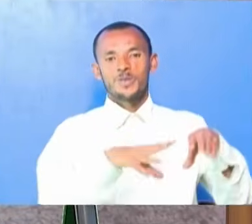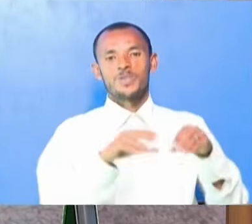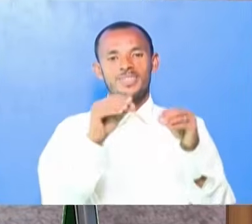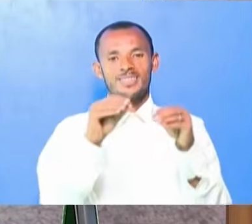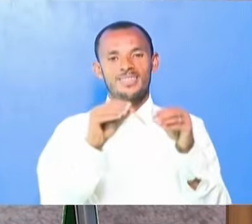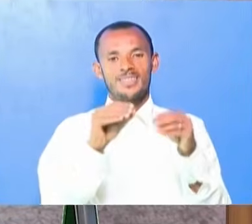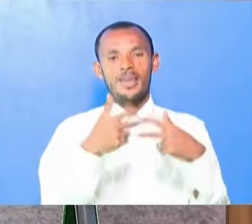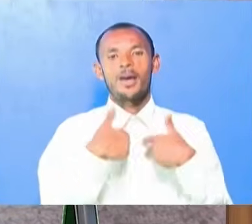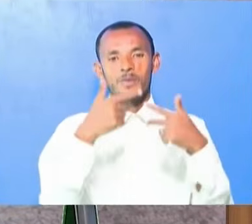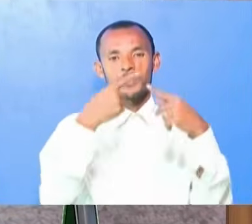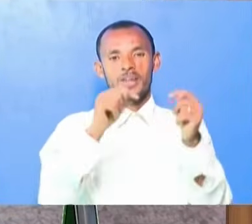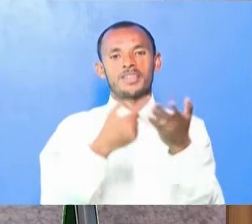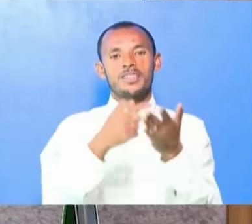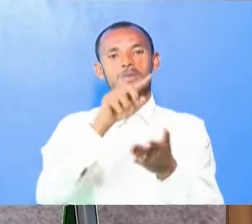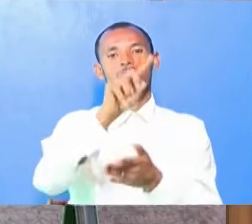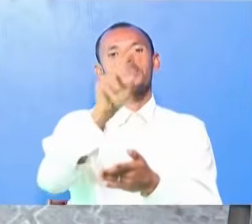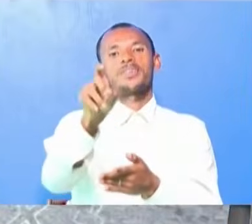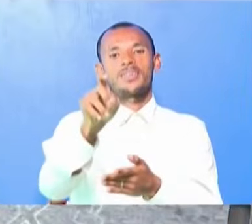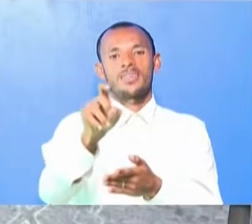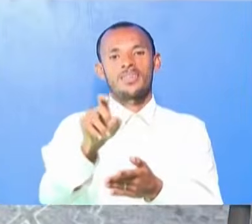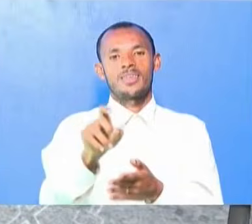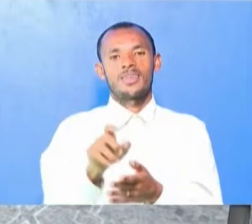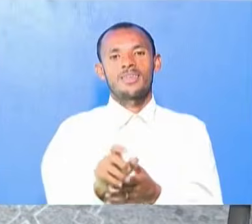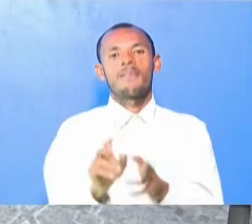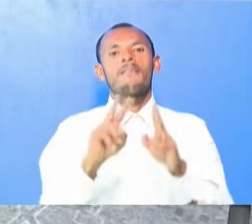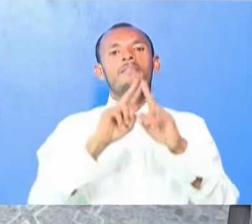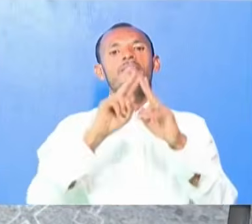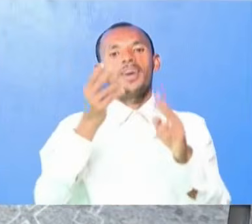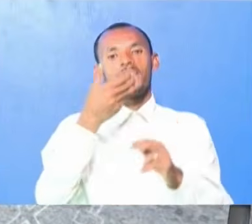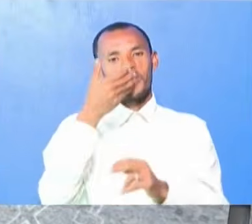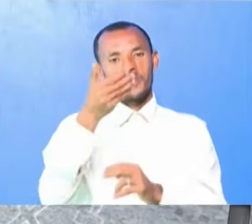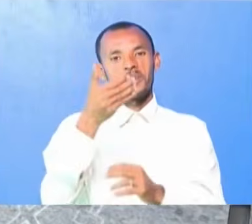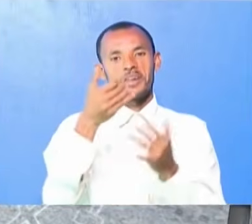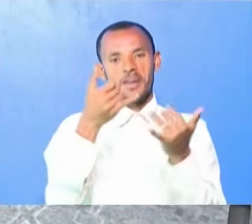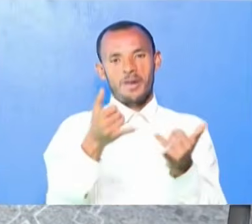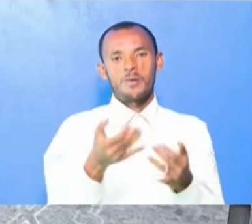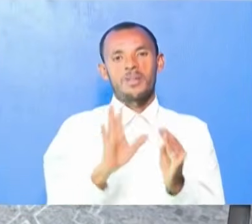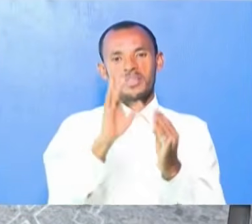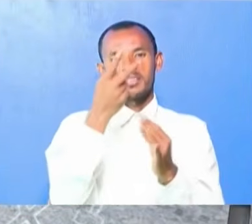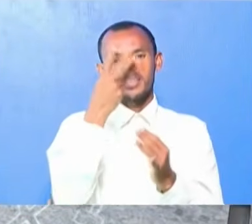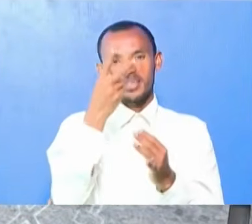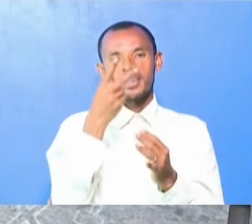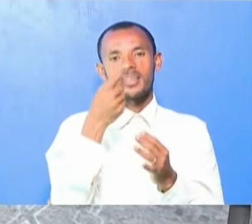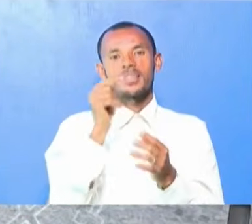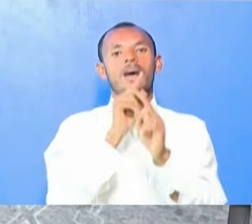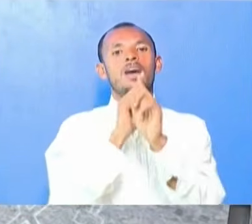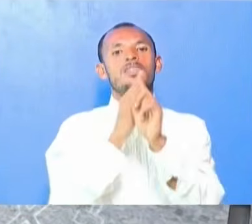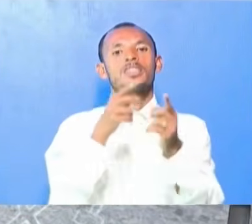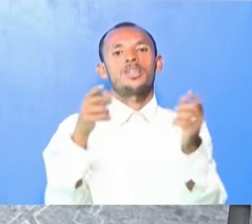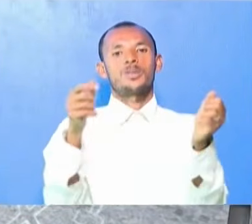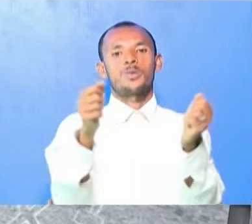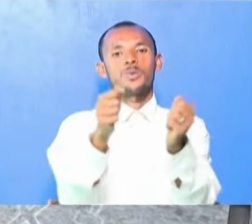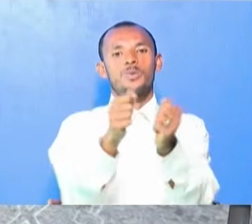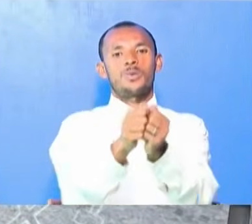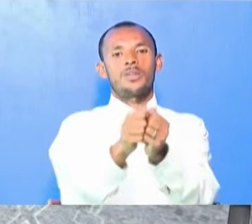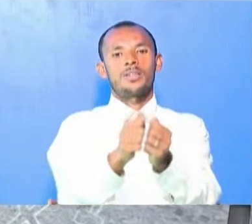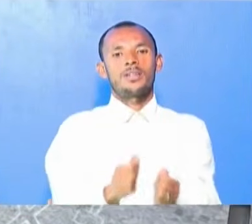Students, have you tried the question? Very good. Now let's see the answer together.